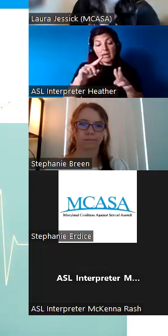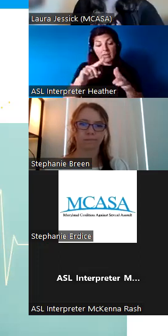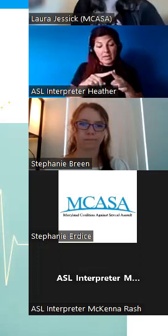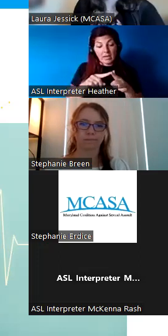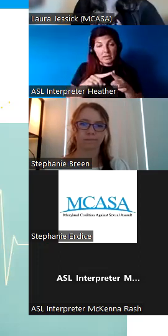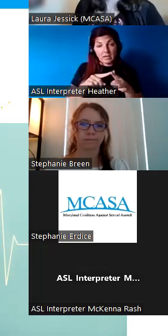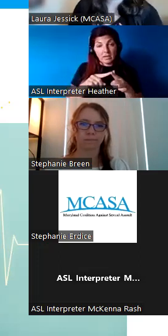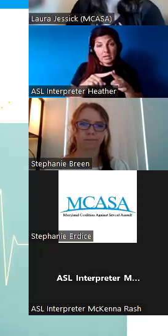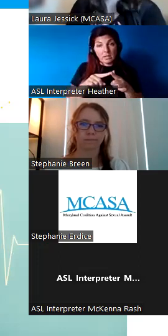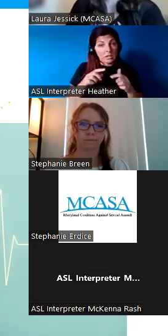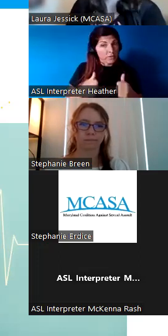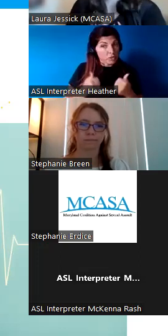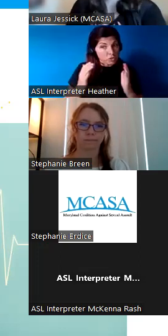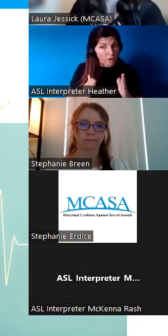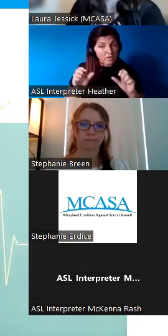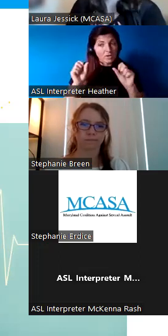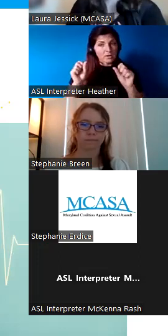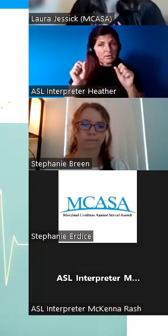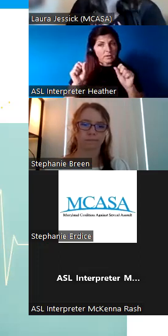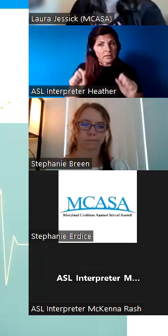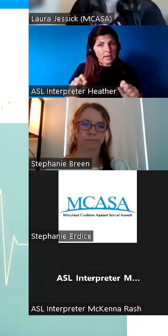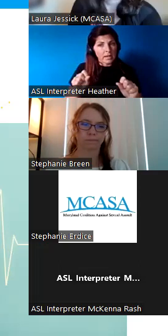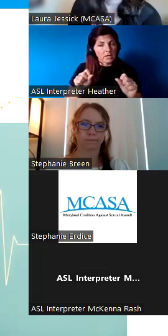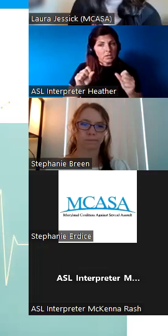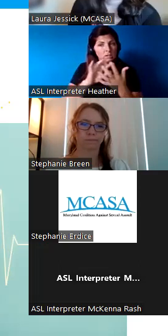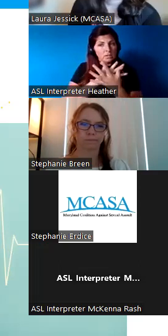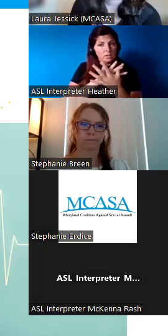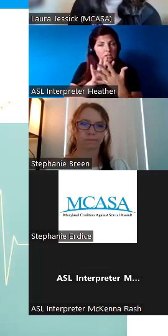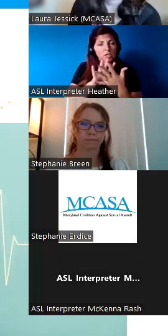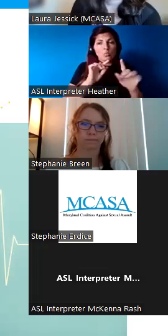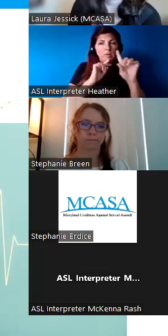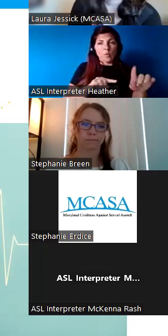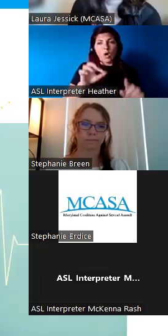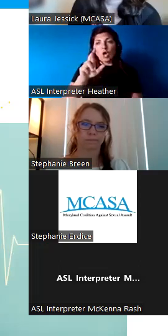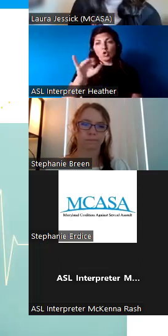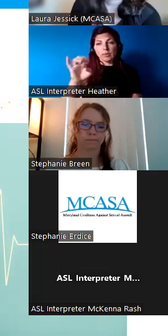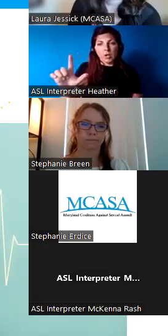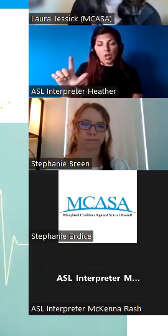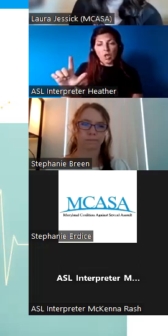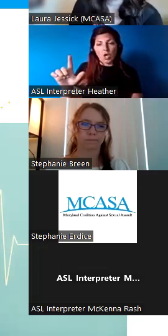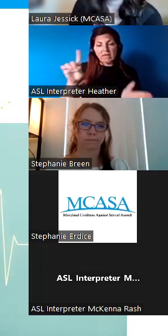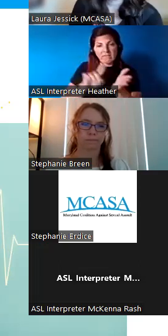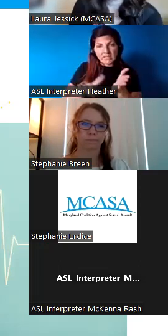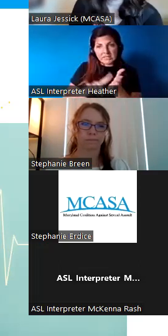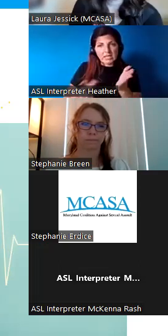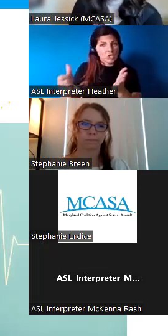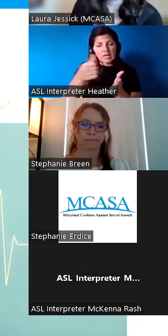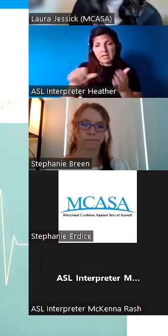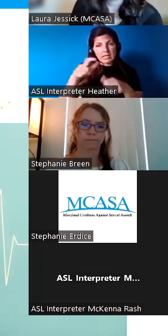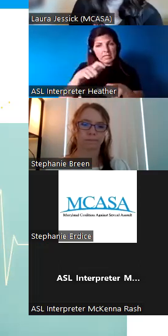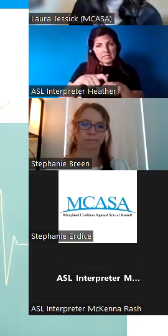to report to the for criminal investigation at any period of time during